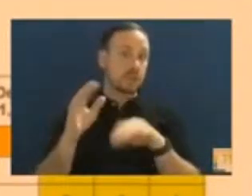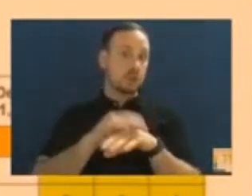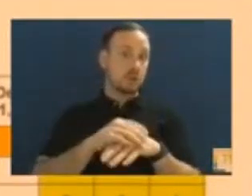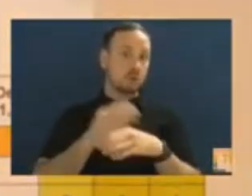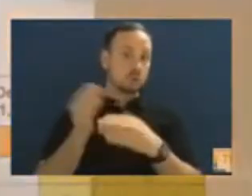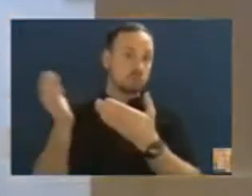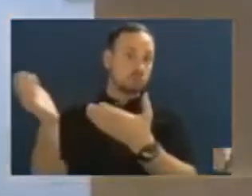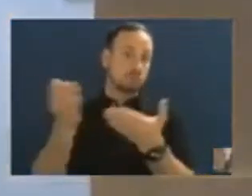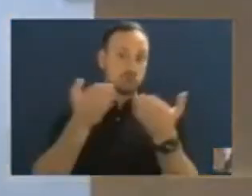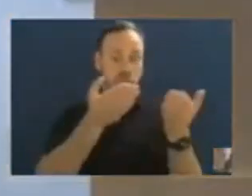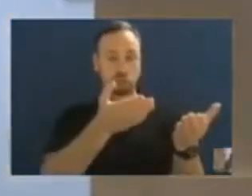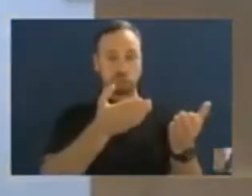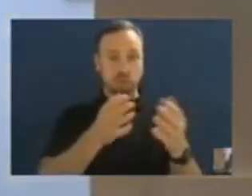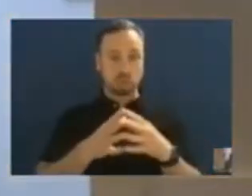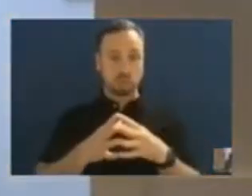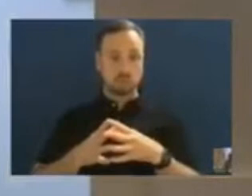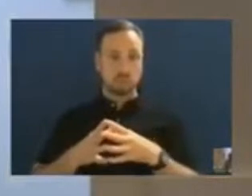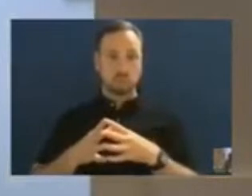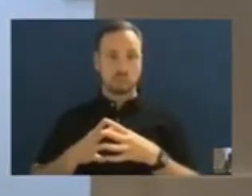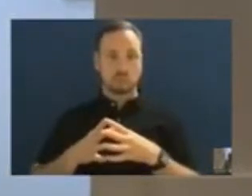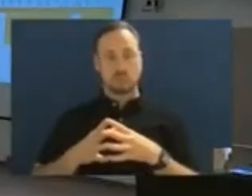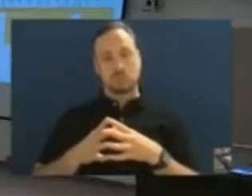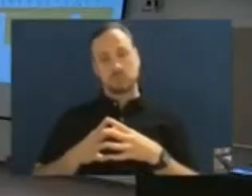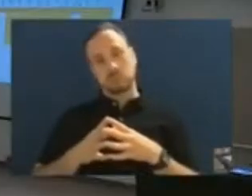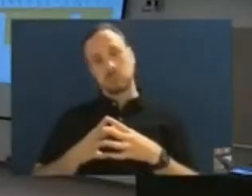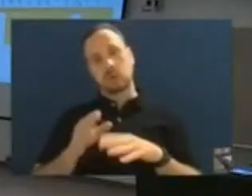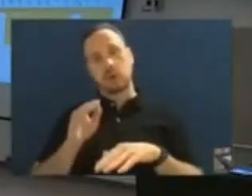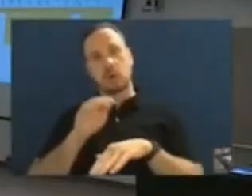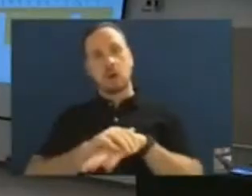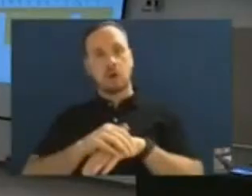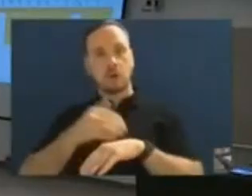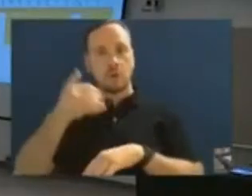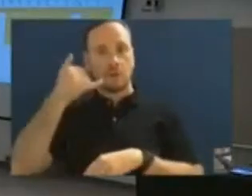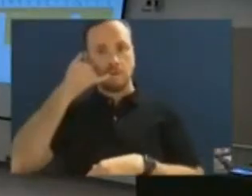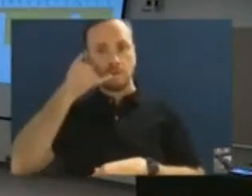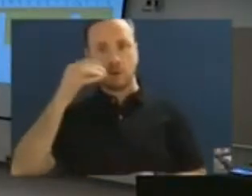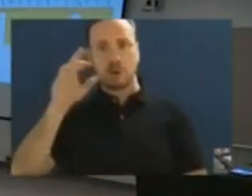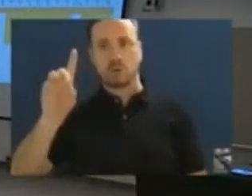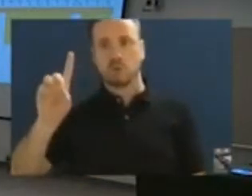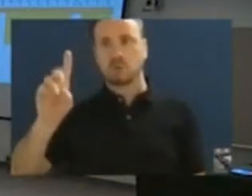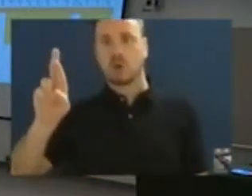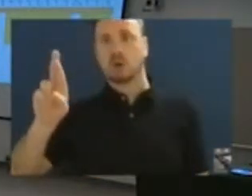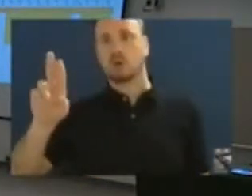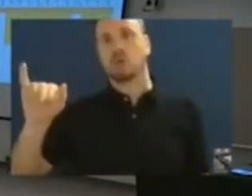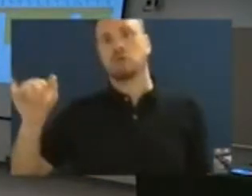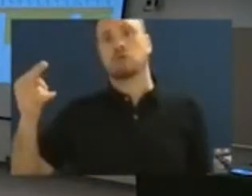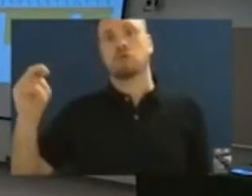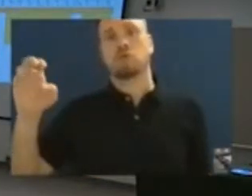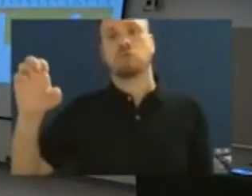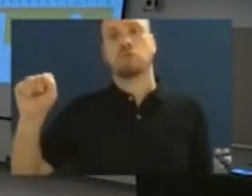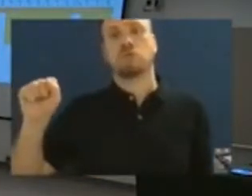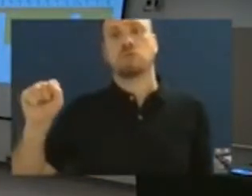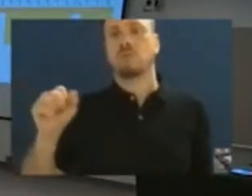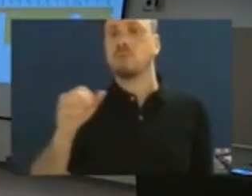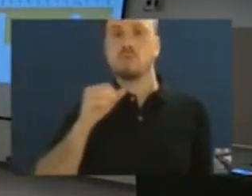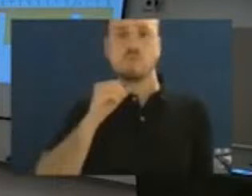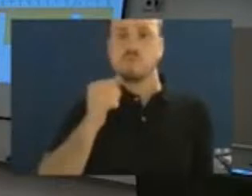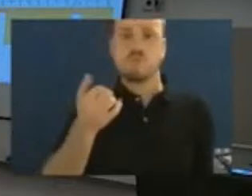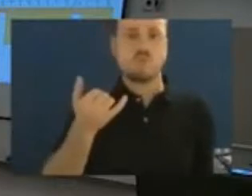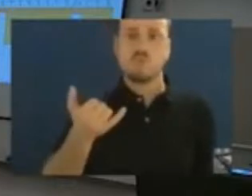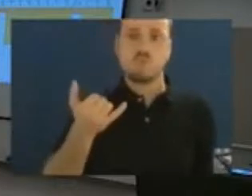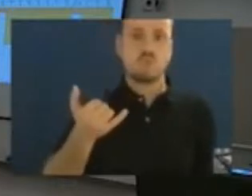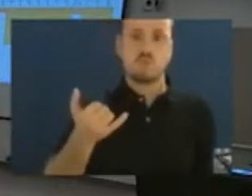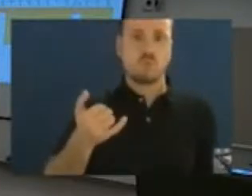let me start with, on the phone, Dr. Jones, do you have any questions? Not at this time. Ms. Sawyer?